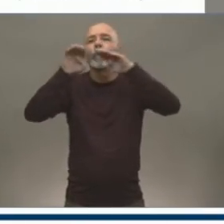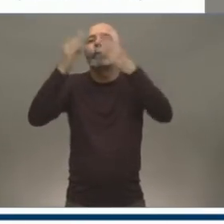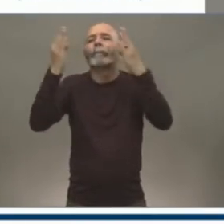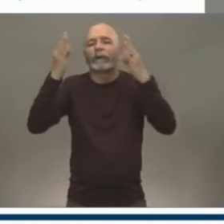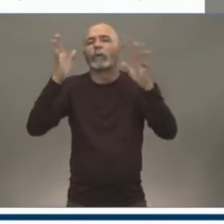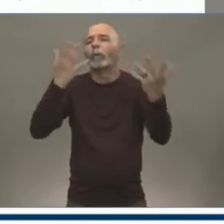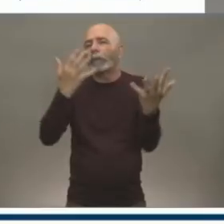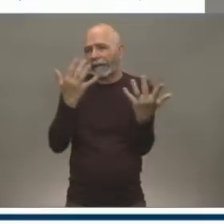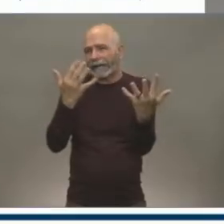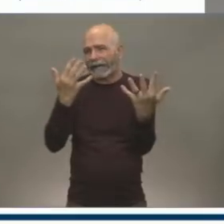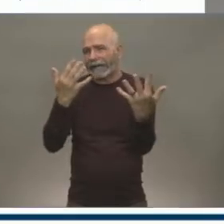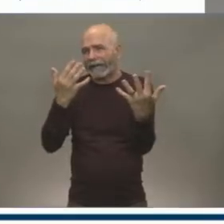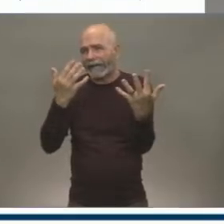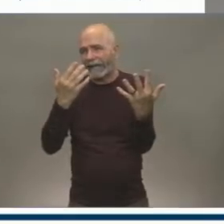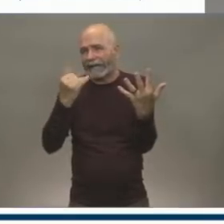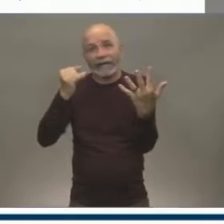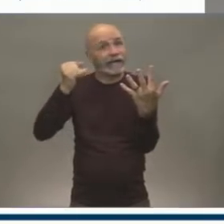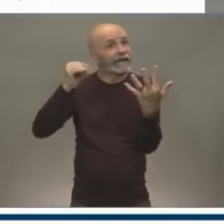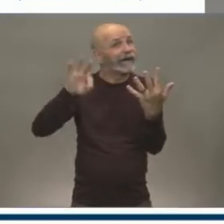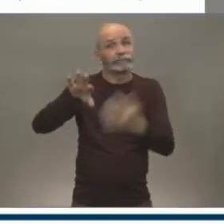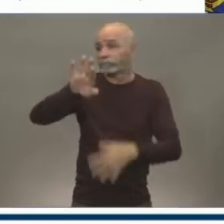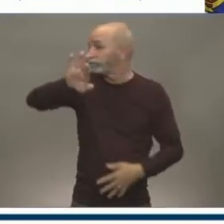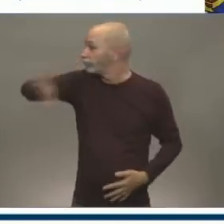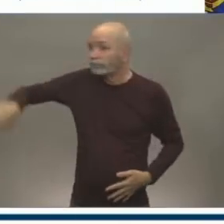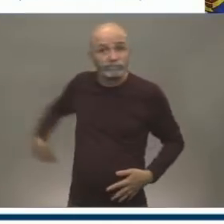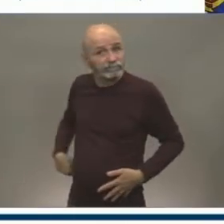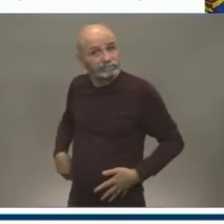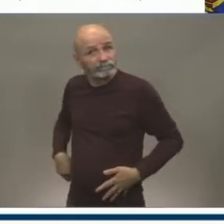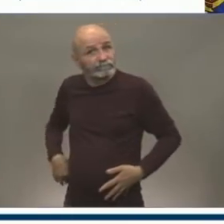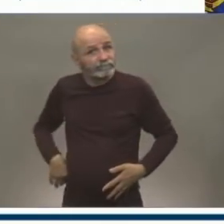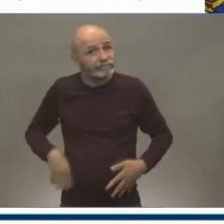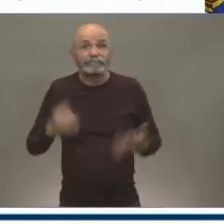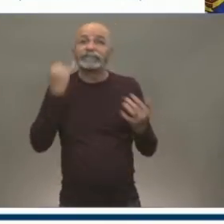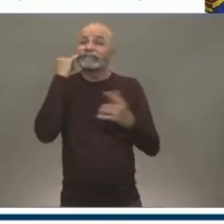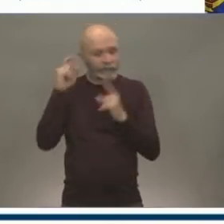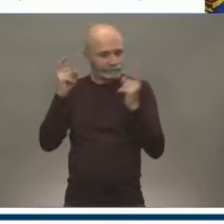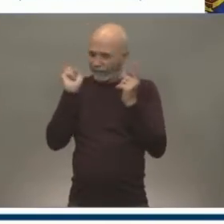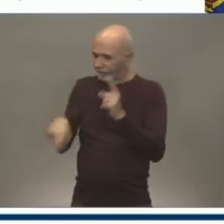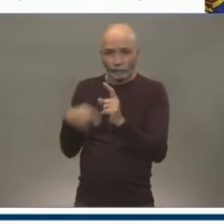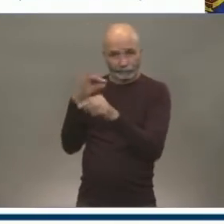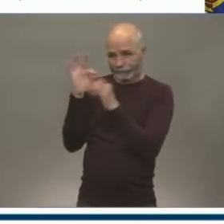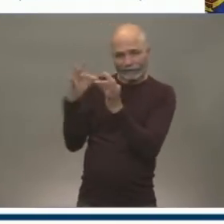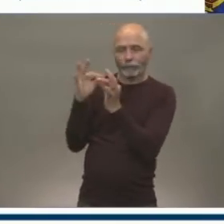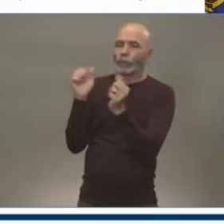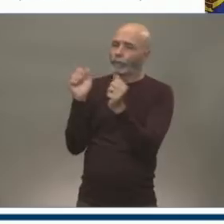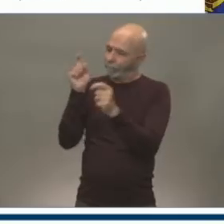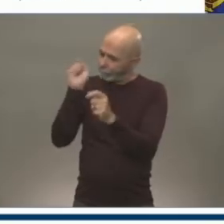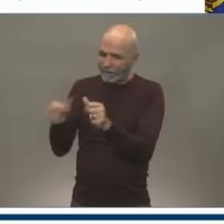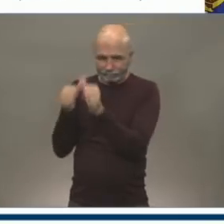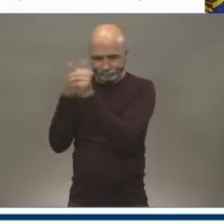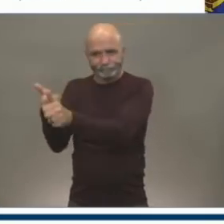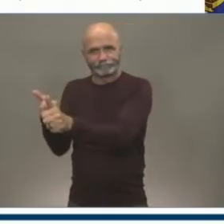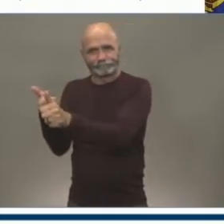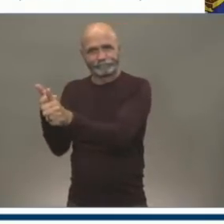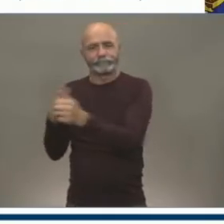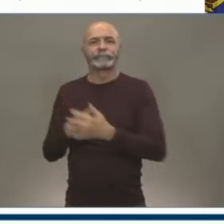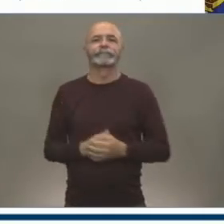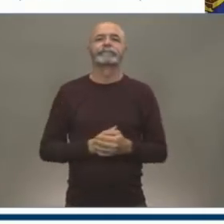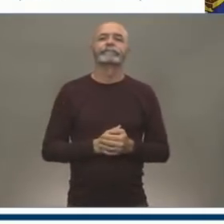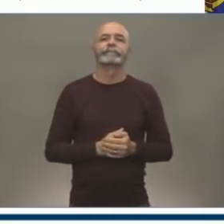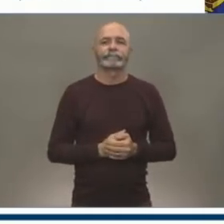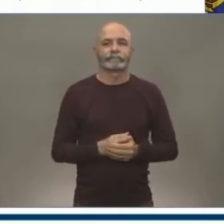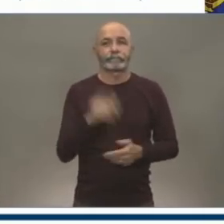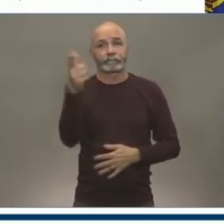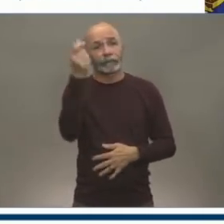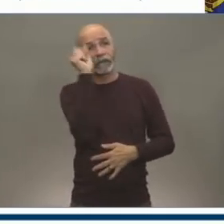work on its own. You have to do both together. Go ahead, Mike, with your follow-up. Dr. Strang, specific to the introduction of the rapid tests and the